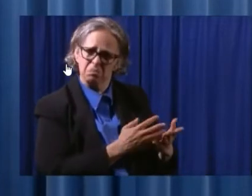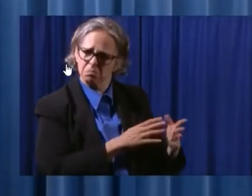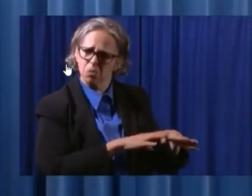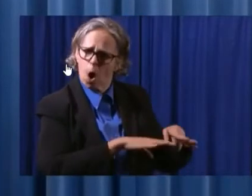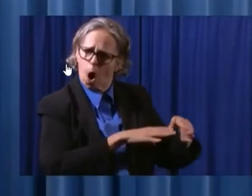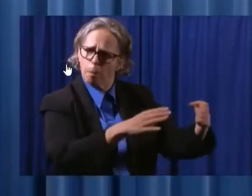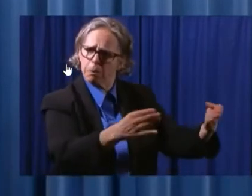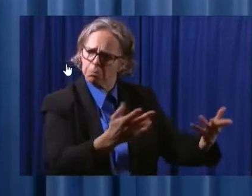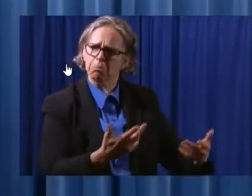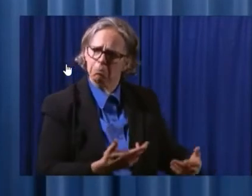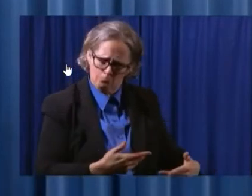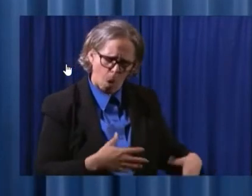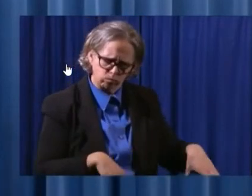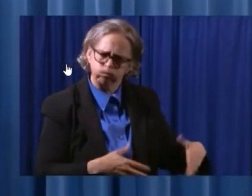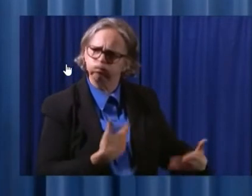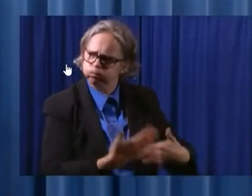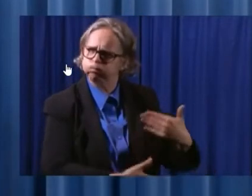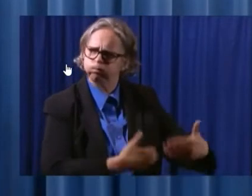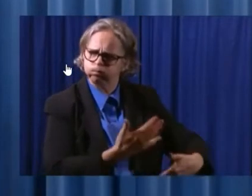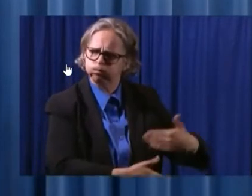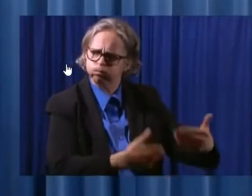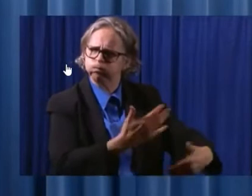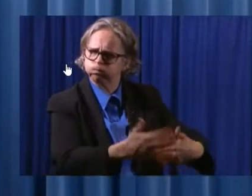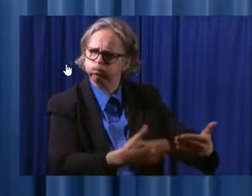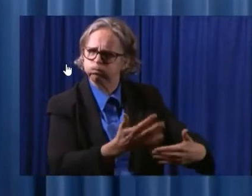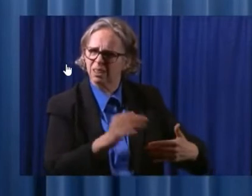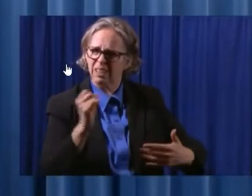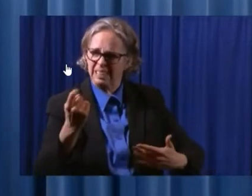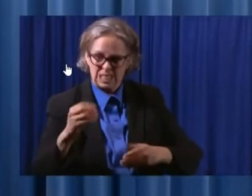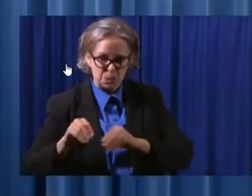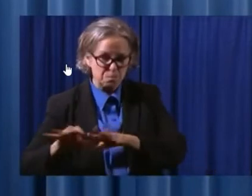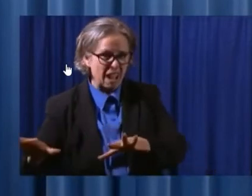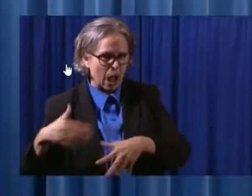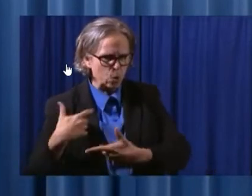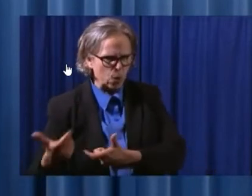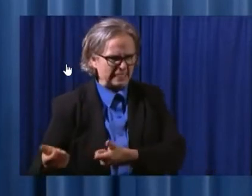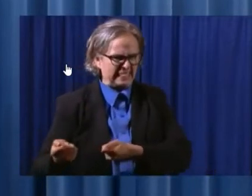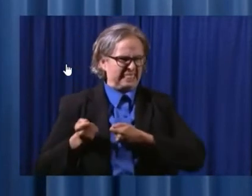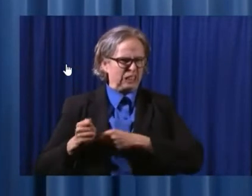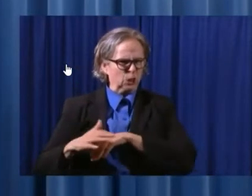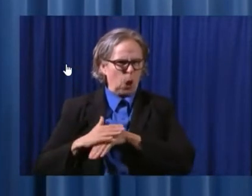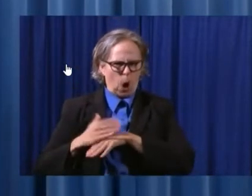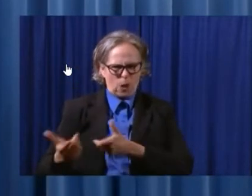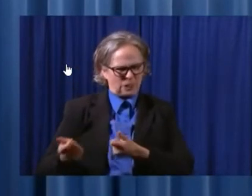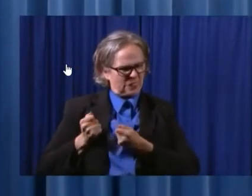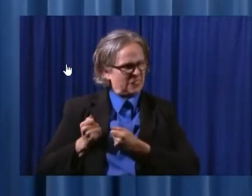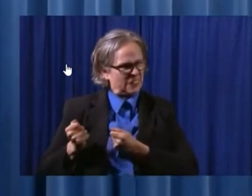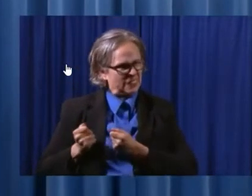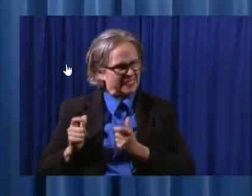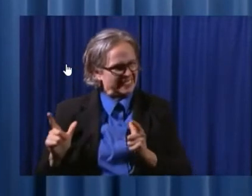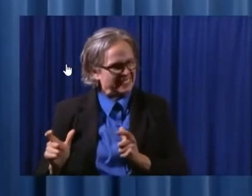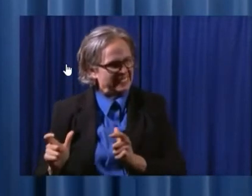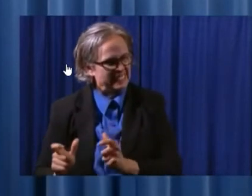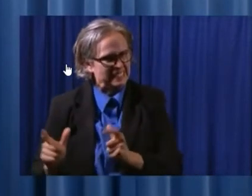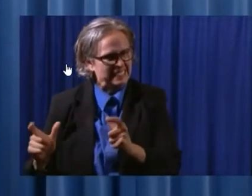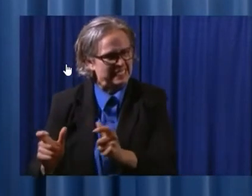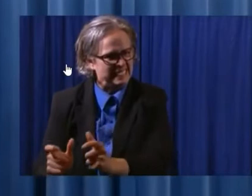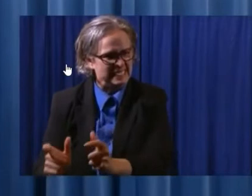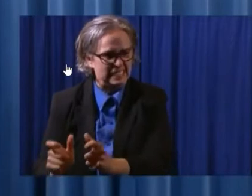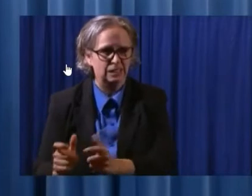measures to slow the spread of this very infectious, deadly disease until we have a vaccine or other effective treatments that